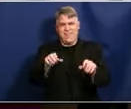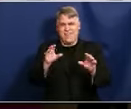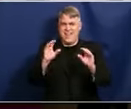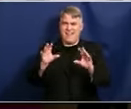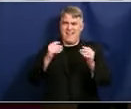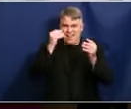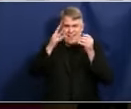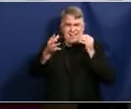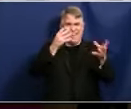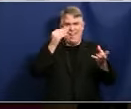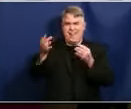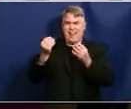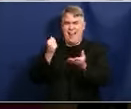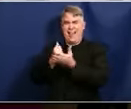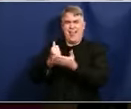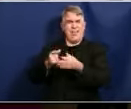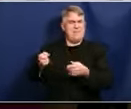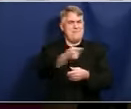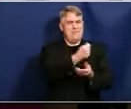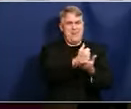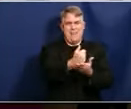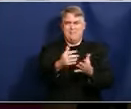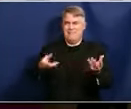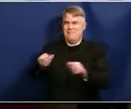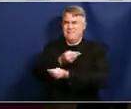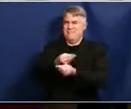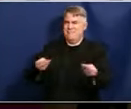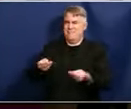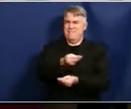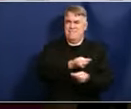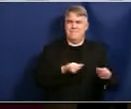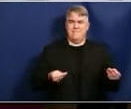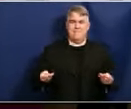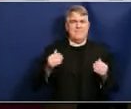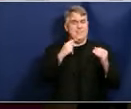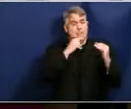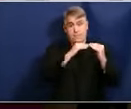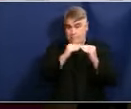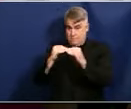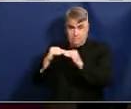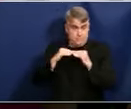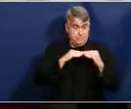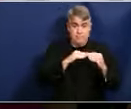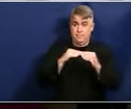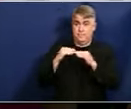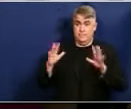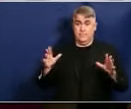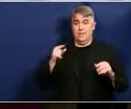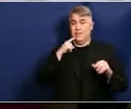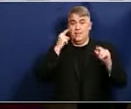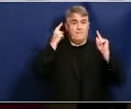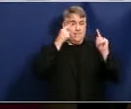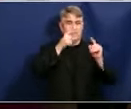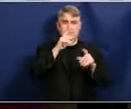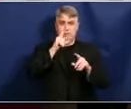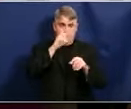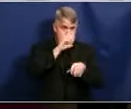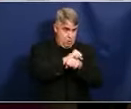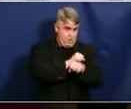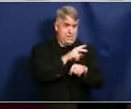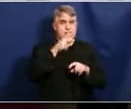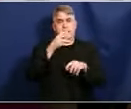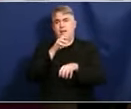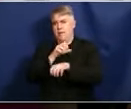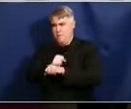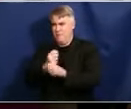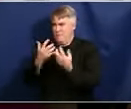together, making sure that we find ways of ensuring that not only people get their appointments, first appointment, second appointment, but then also to make sure that